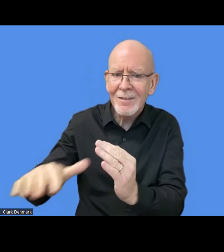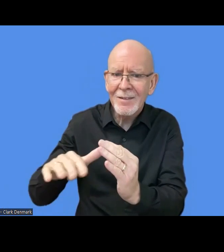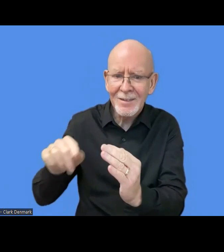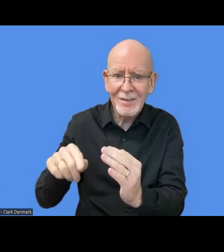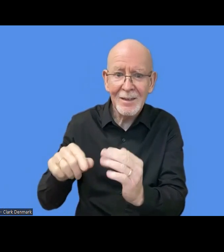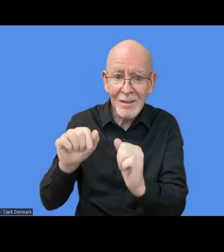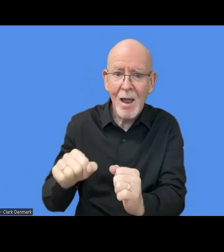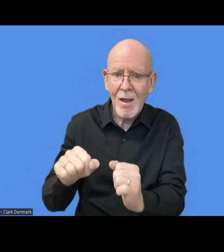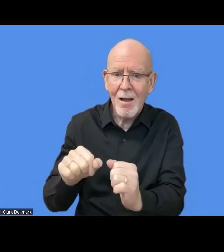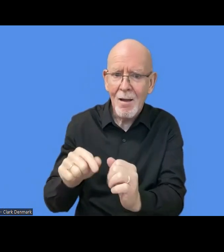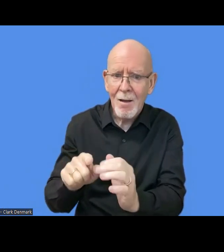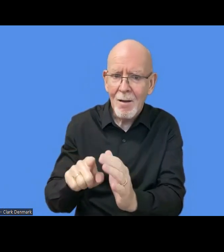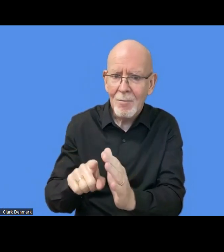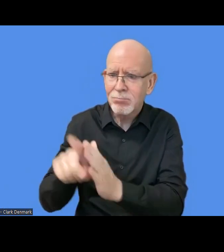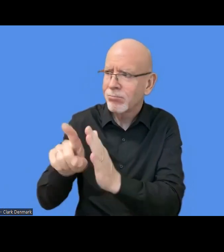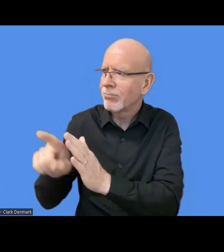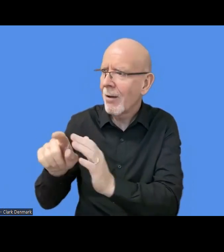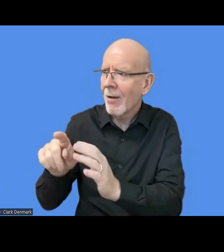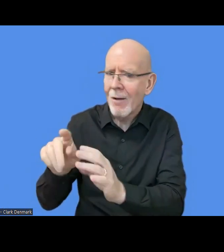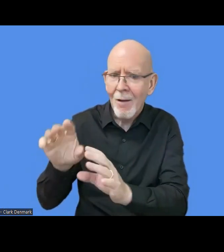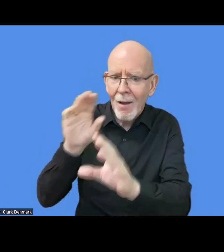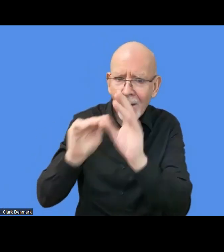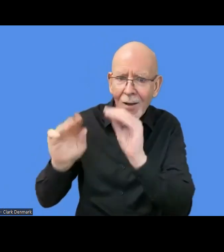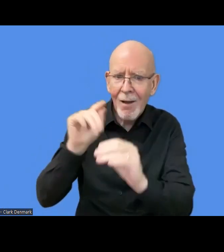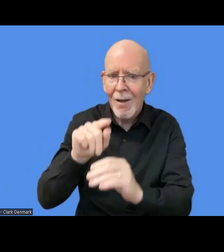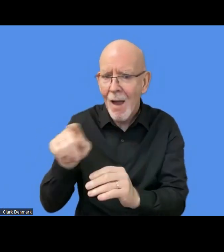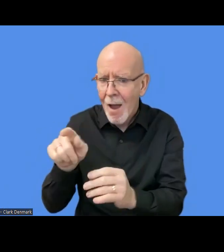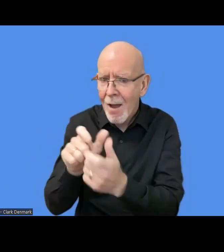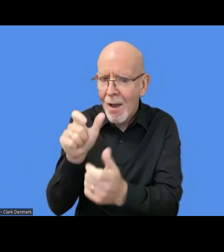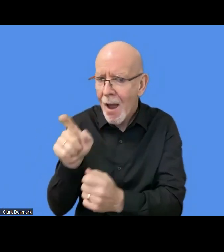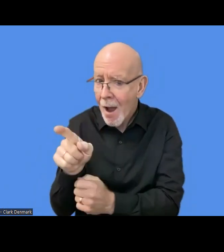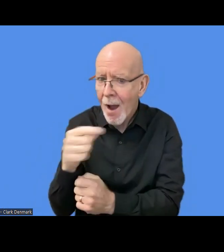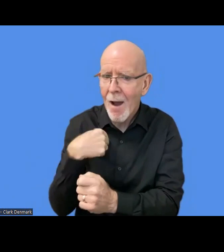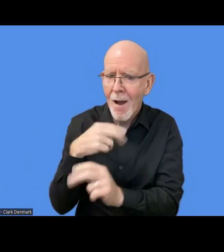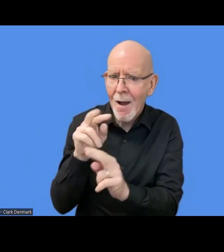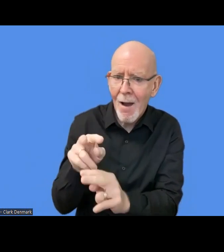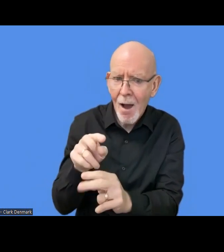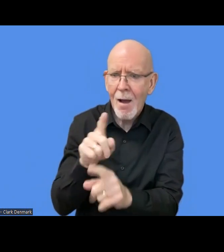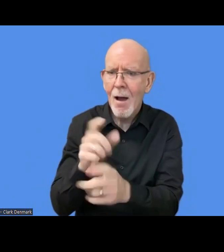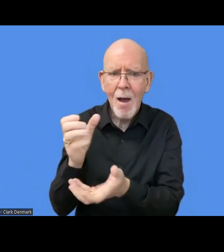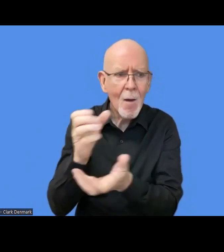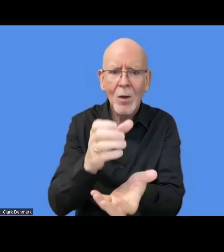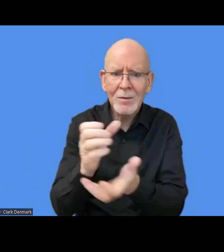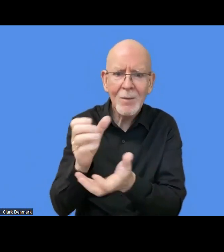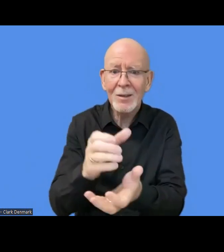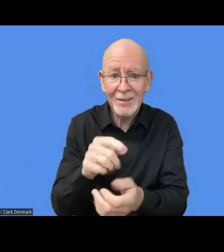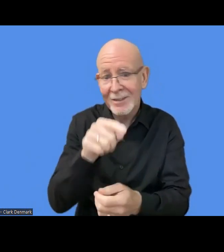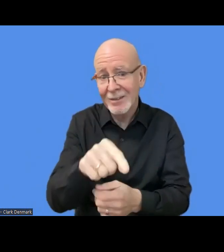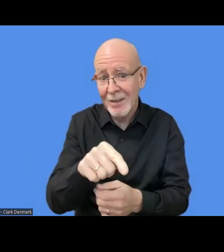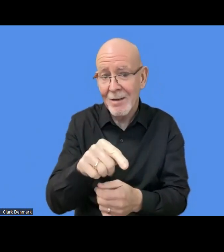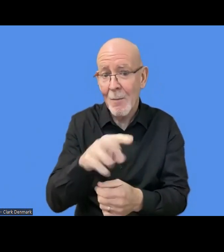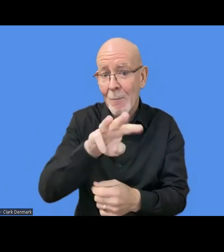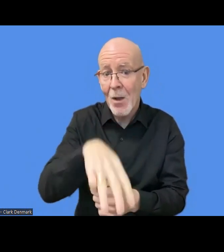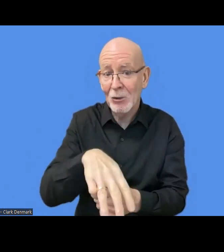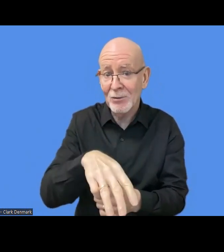in Bangladesh, maybe we could adapt it and just shape it so that actually something quite similar can be, in terms